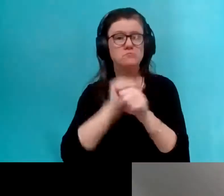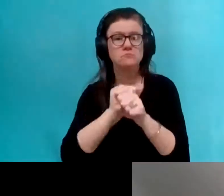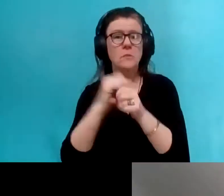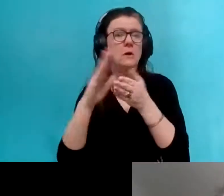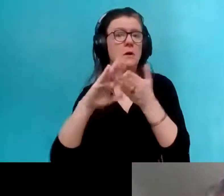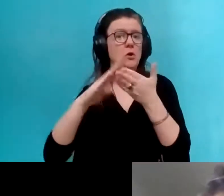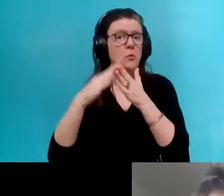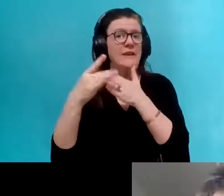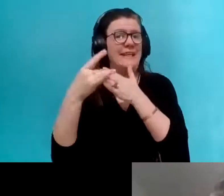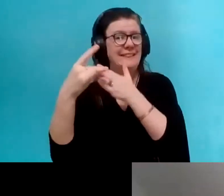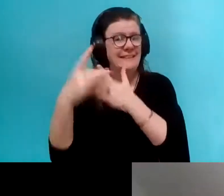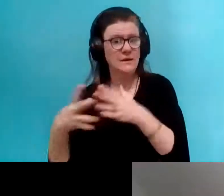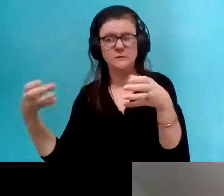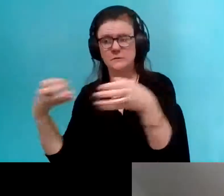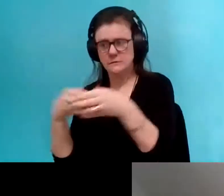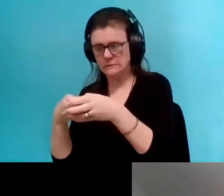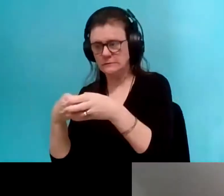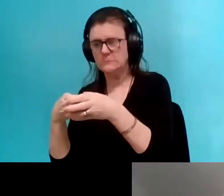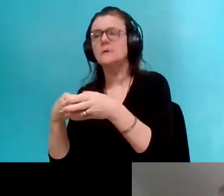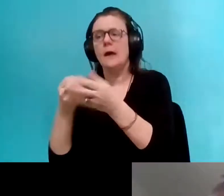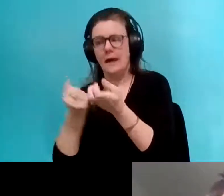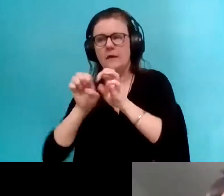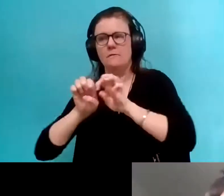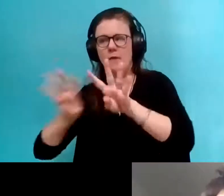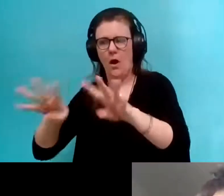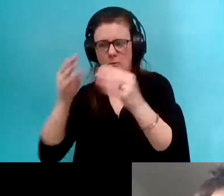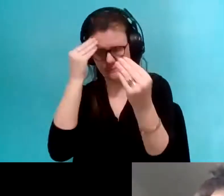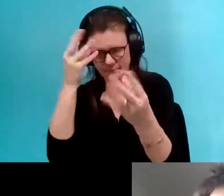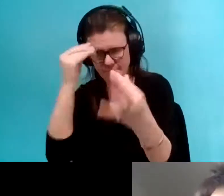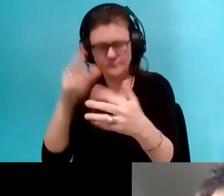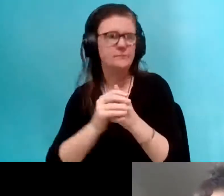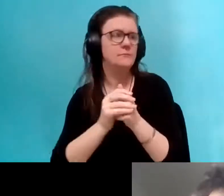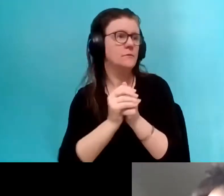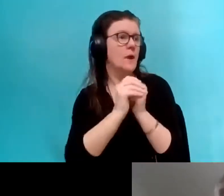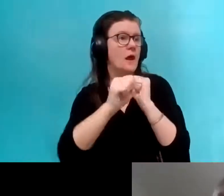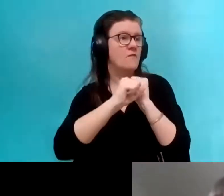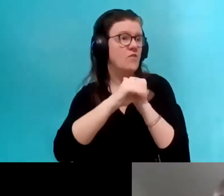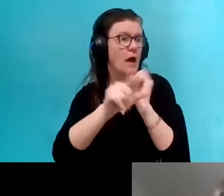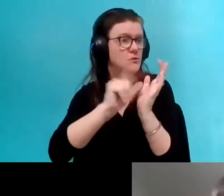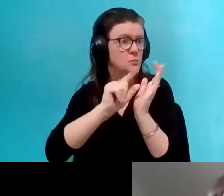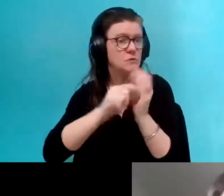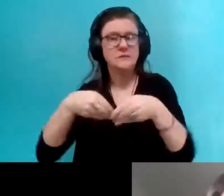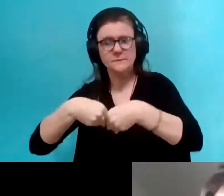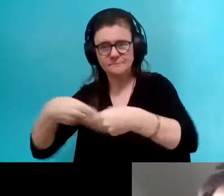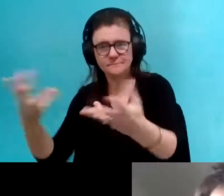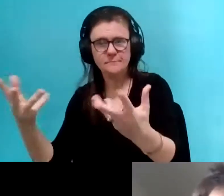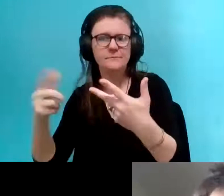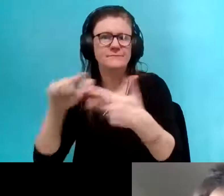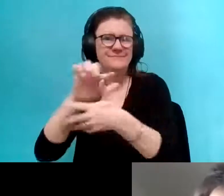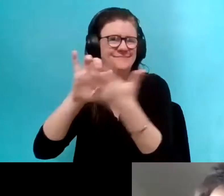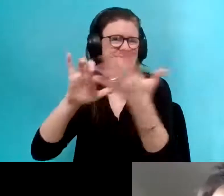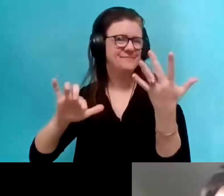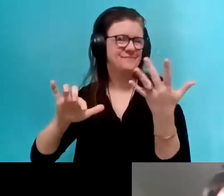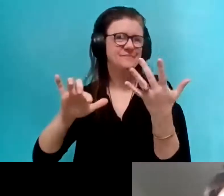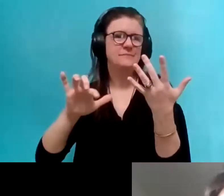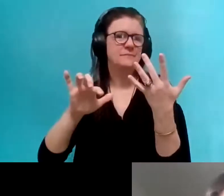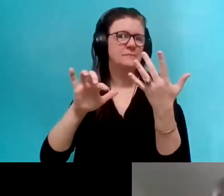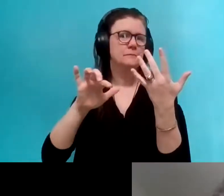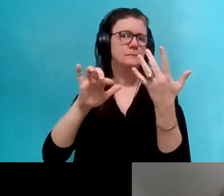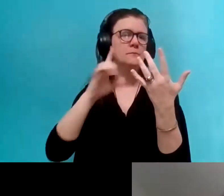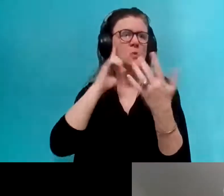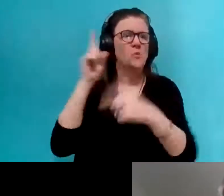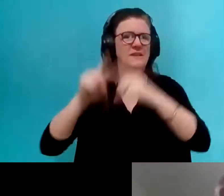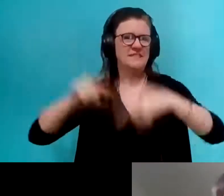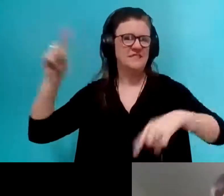and then asking that they're shared. Sometimes it's creating flyers, but fundamentally, I think is a really important aspect, which I